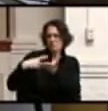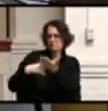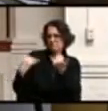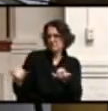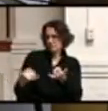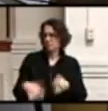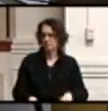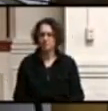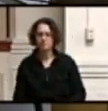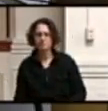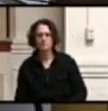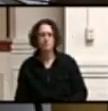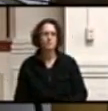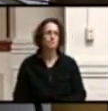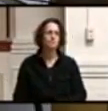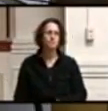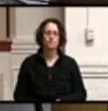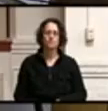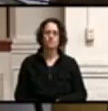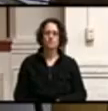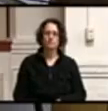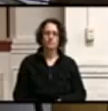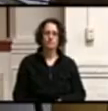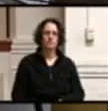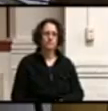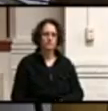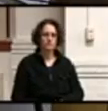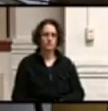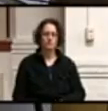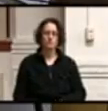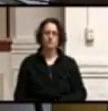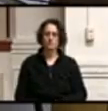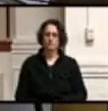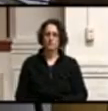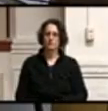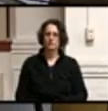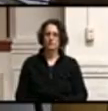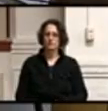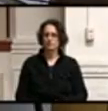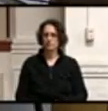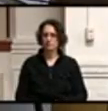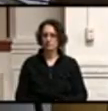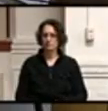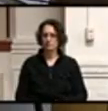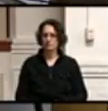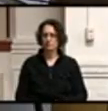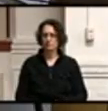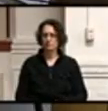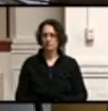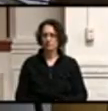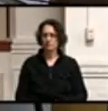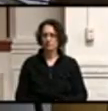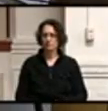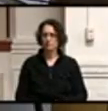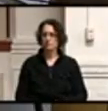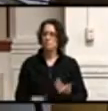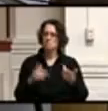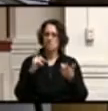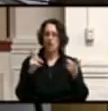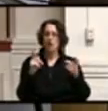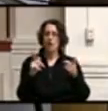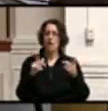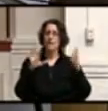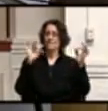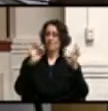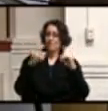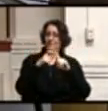But with respect to this particular site, they're major enough that we, as a design team, want to make sure we have had a chance to look at them and